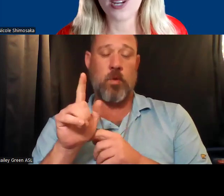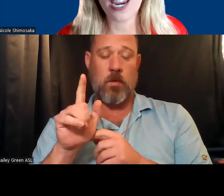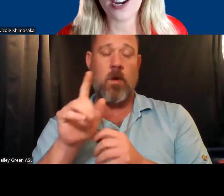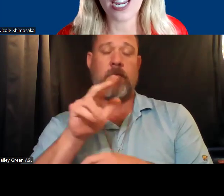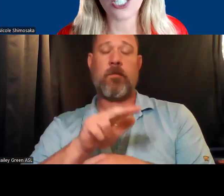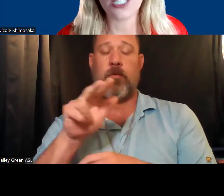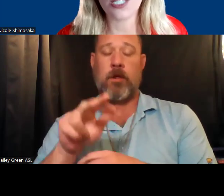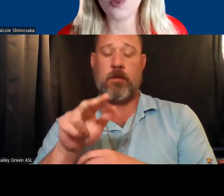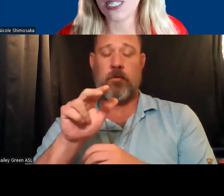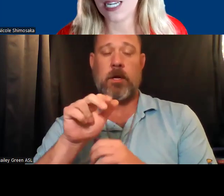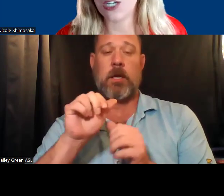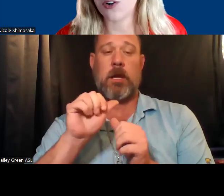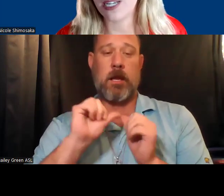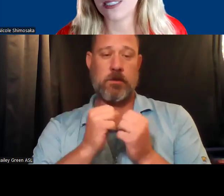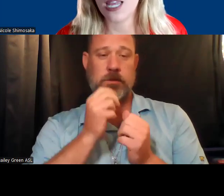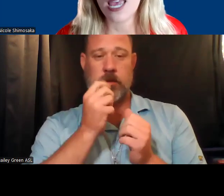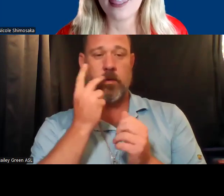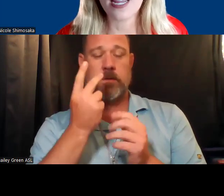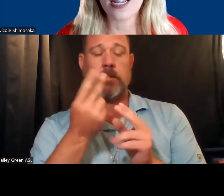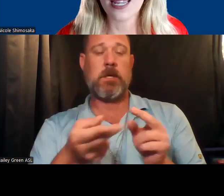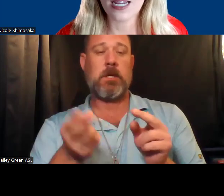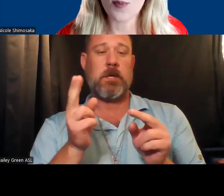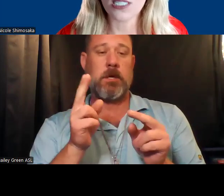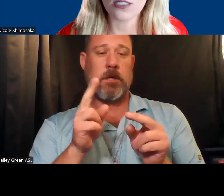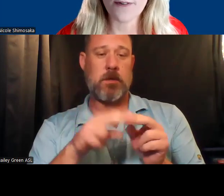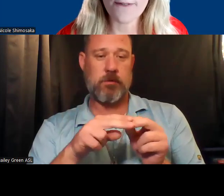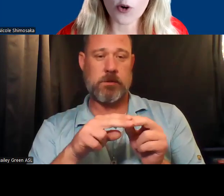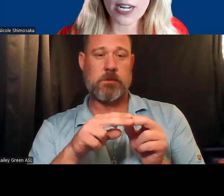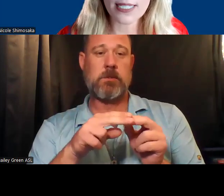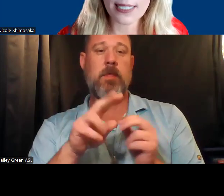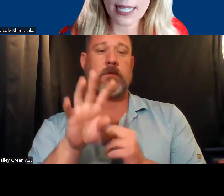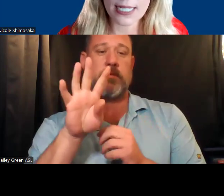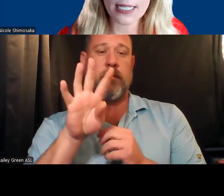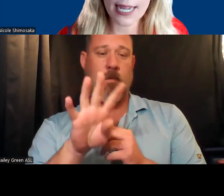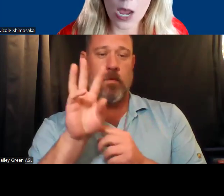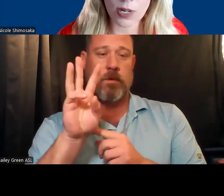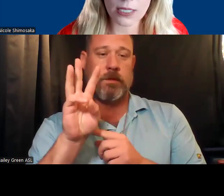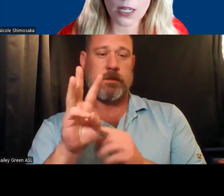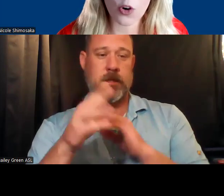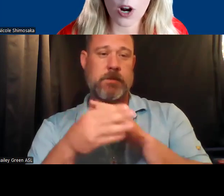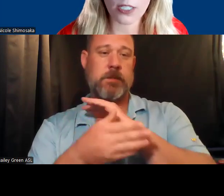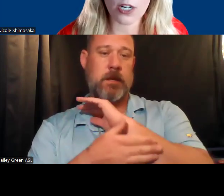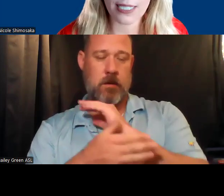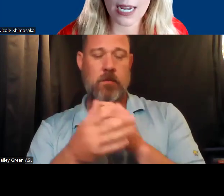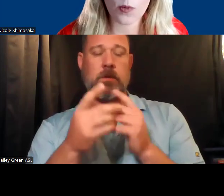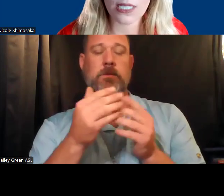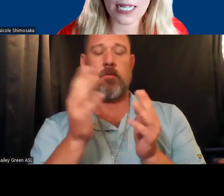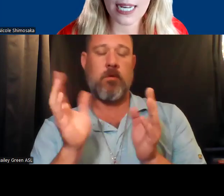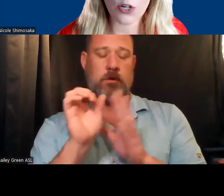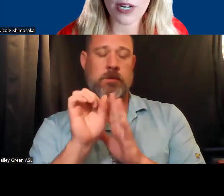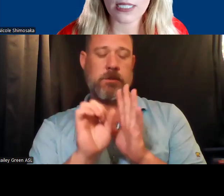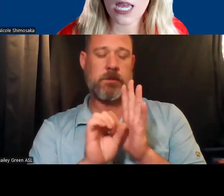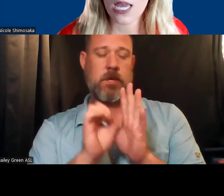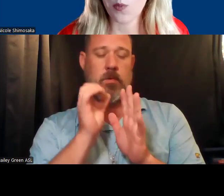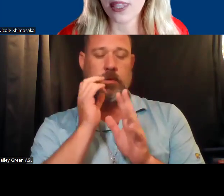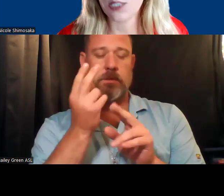33 area agencies will see an increase. That encompasses 46 counties across our state would see an